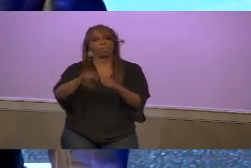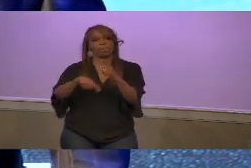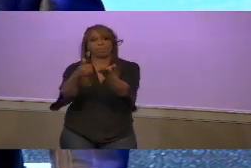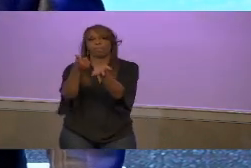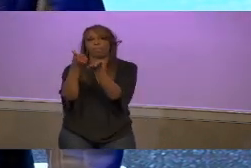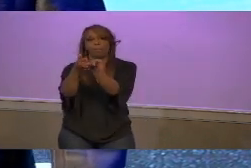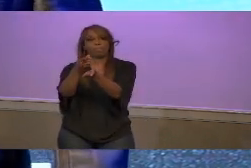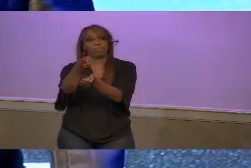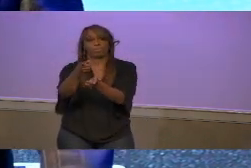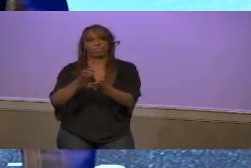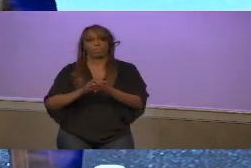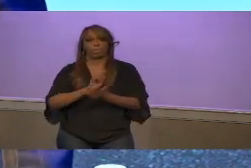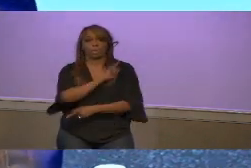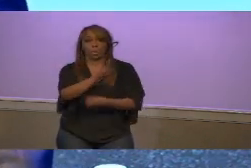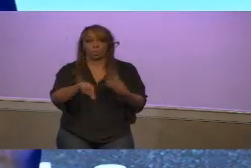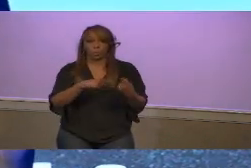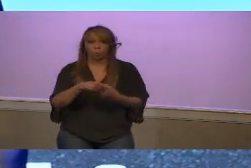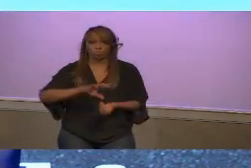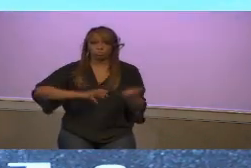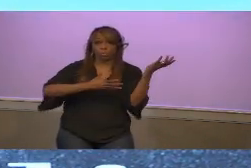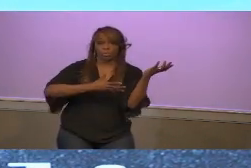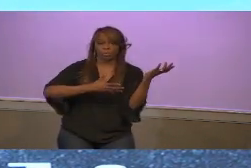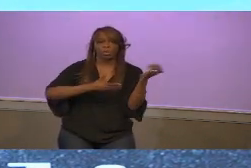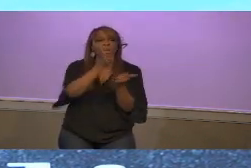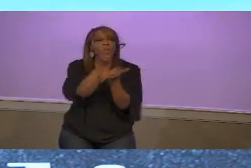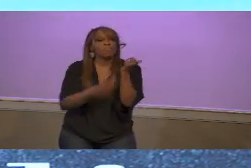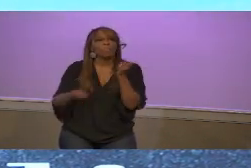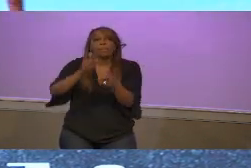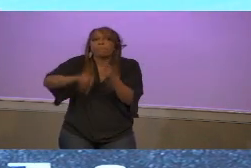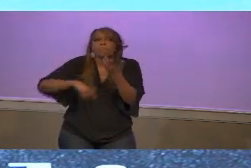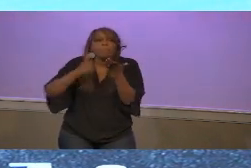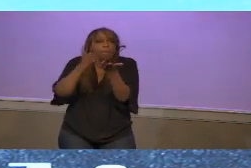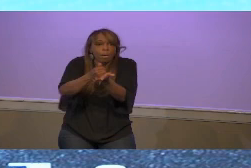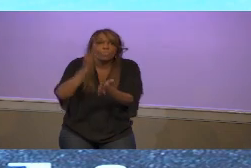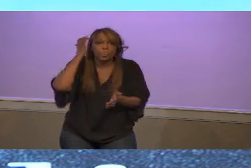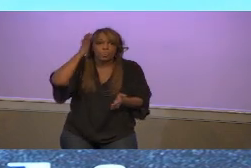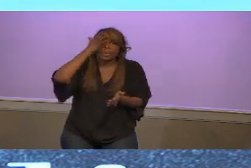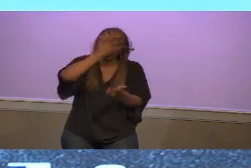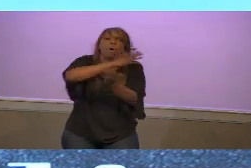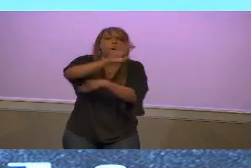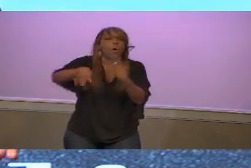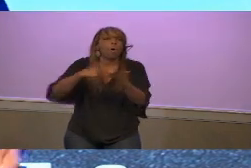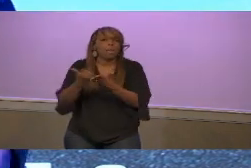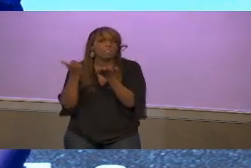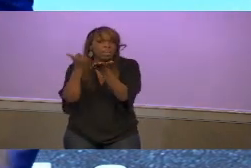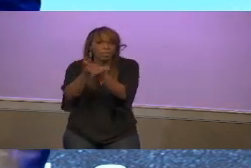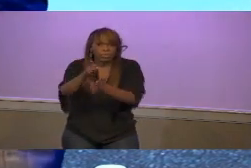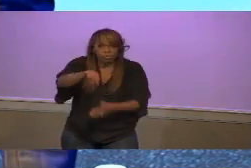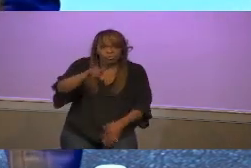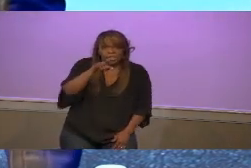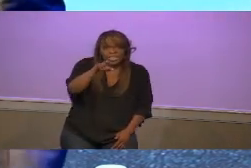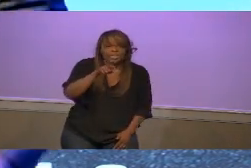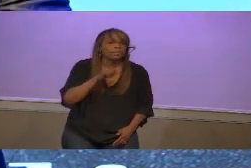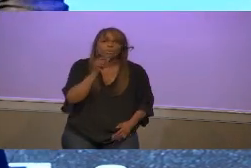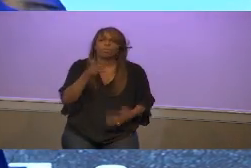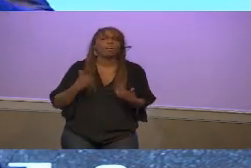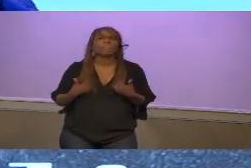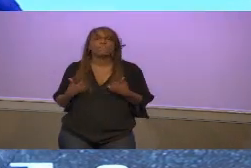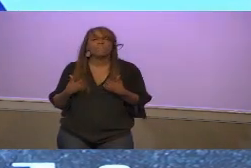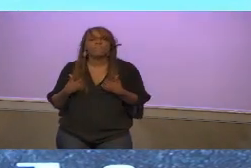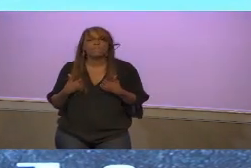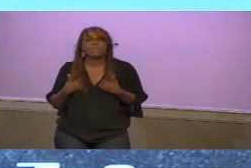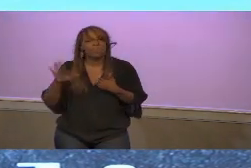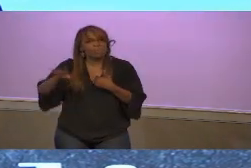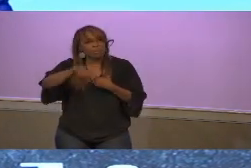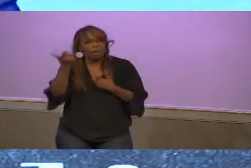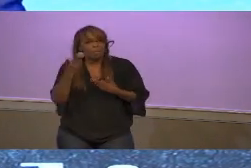you in your distress. I mean, everybody doesn't possess the resources that you need. And no one